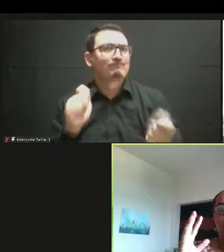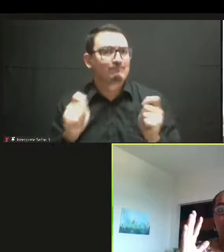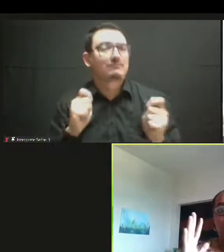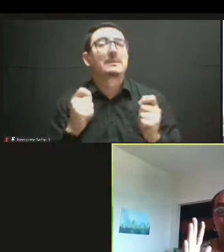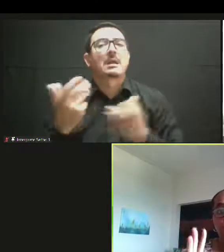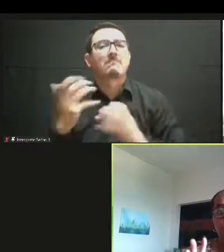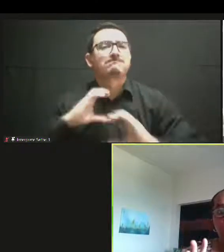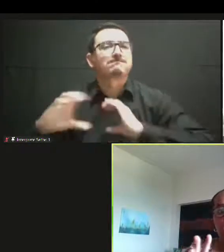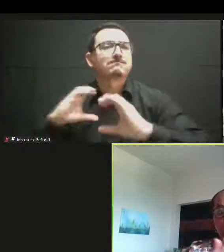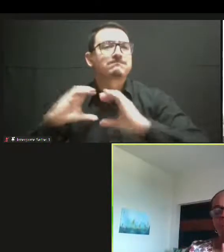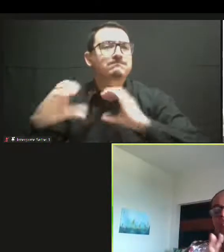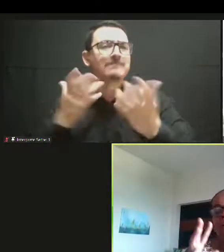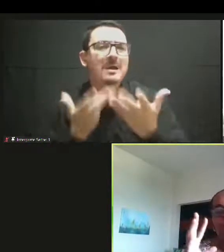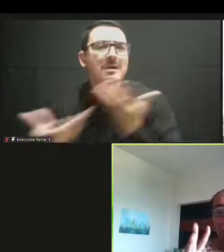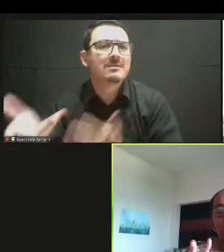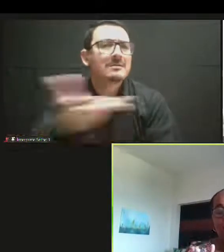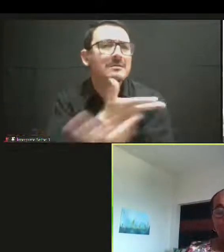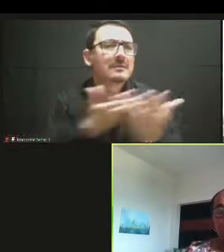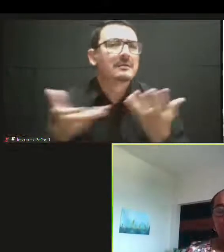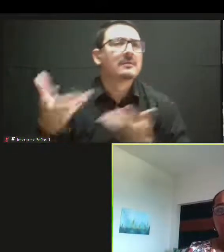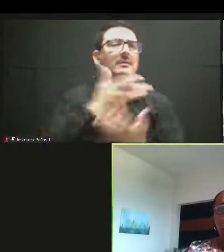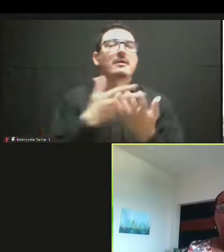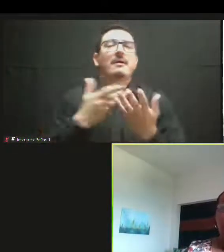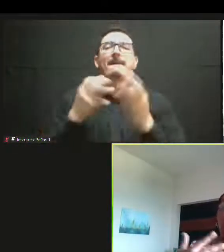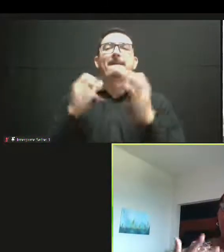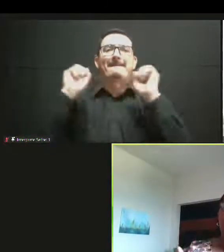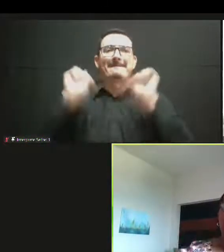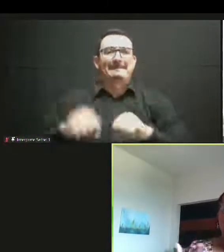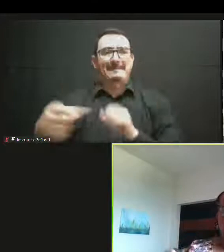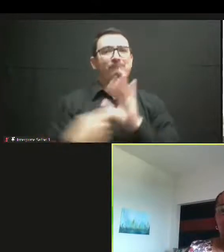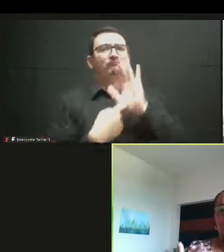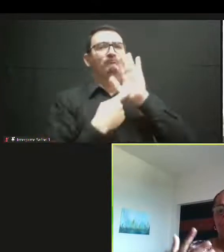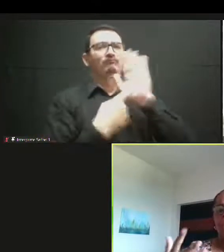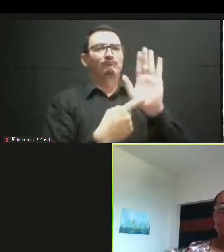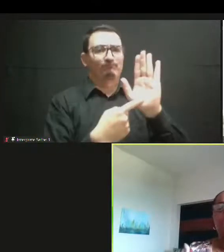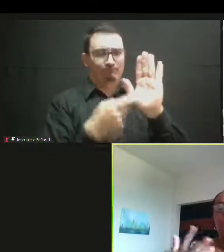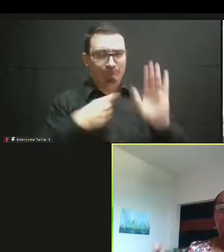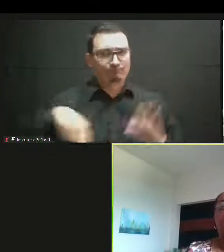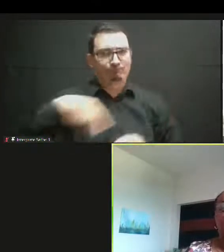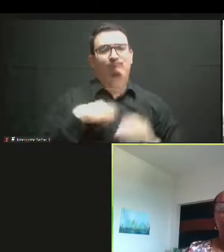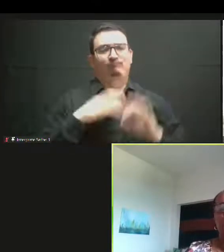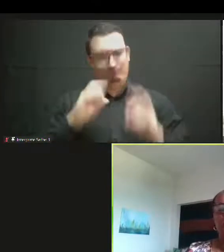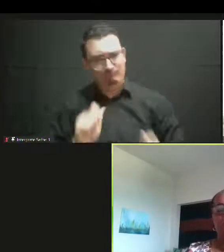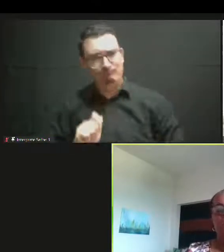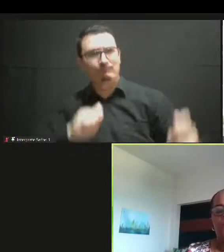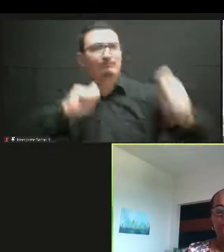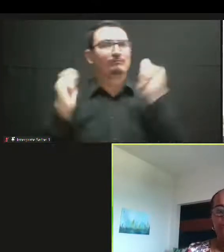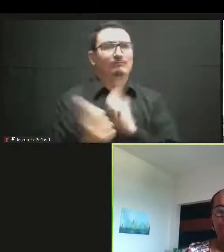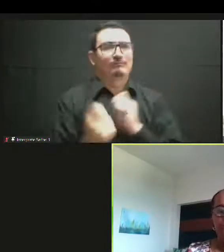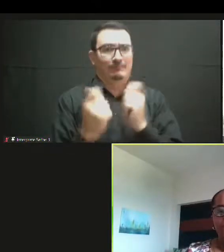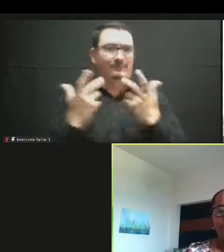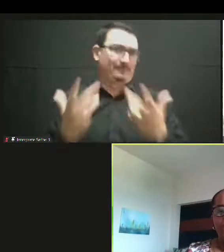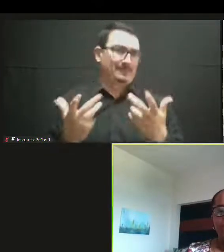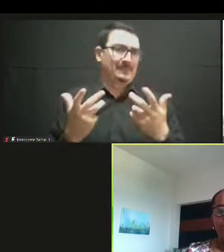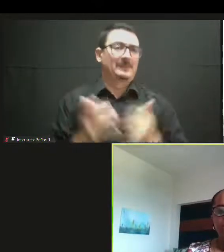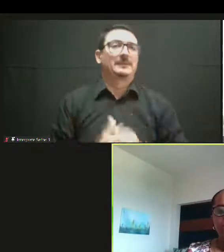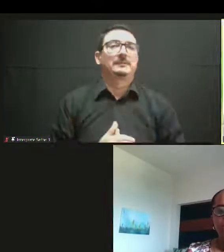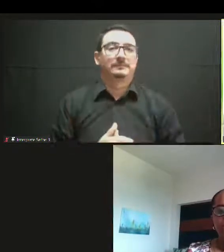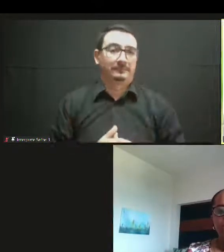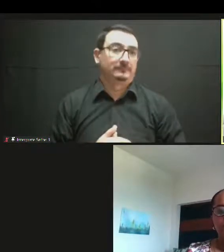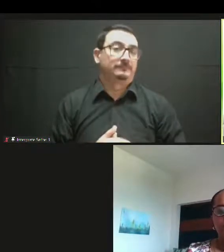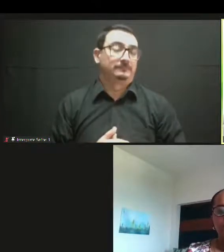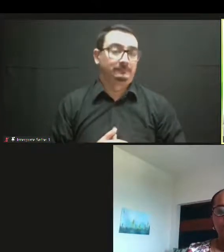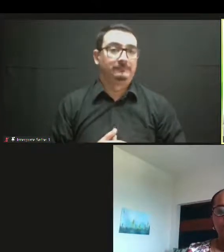that have been proven, at least at pilot level, that actually justify much of those changes that we expect.